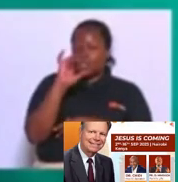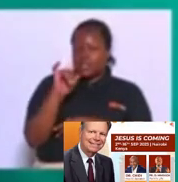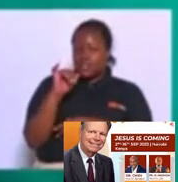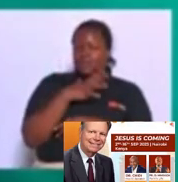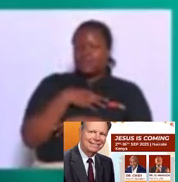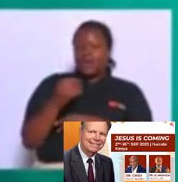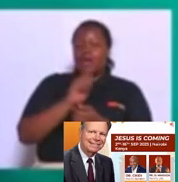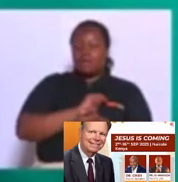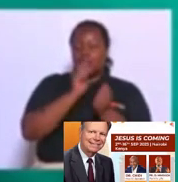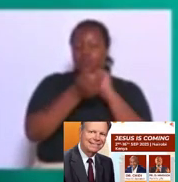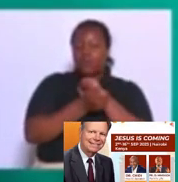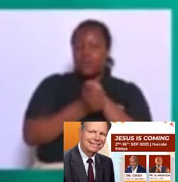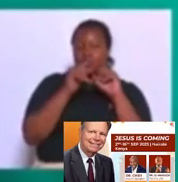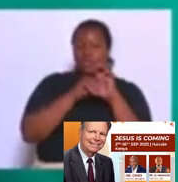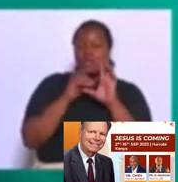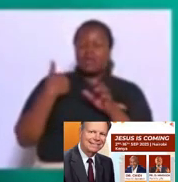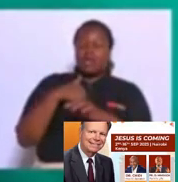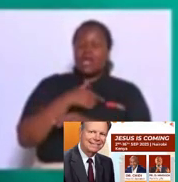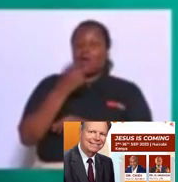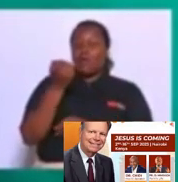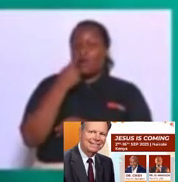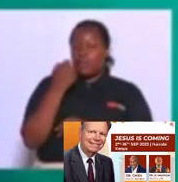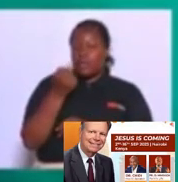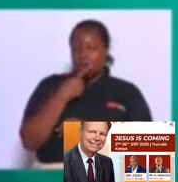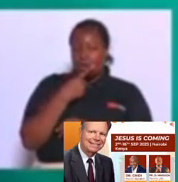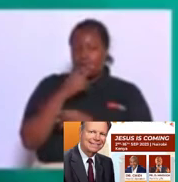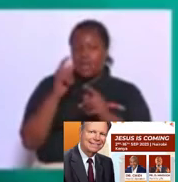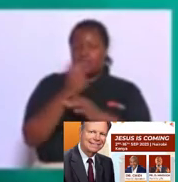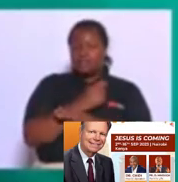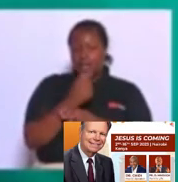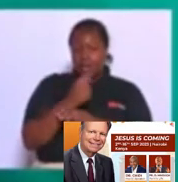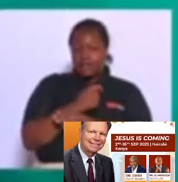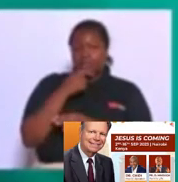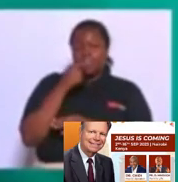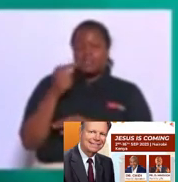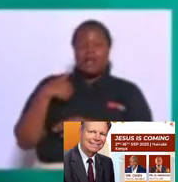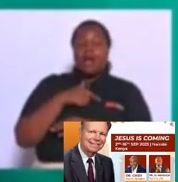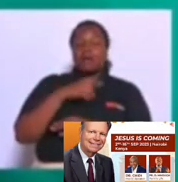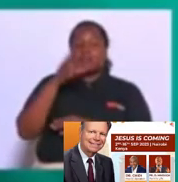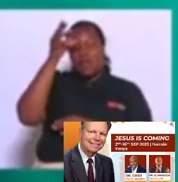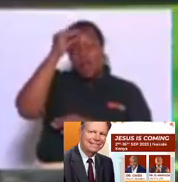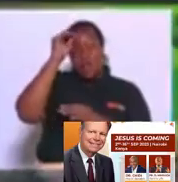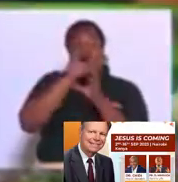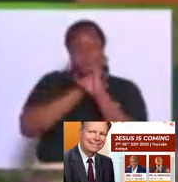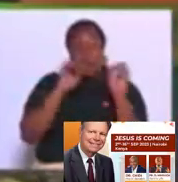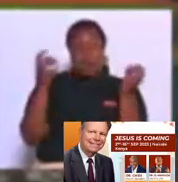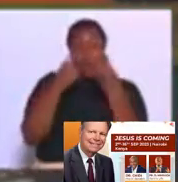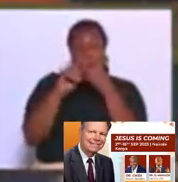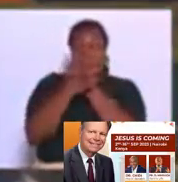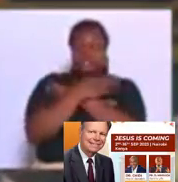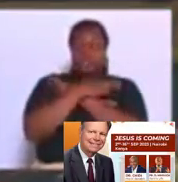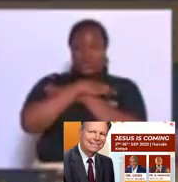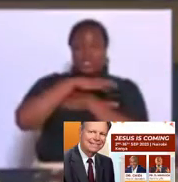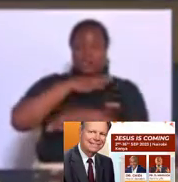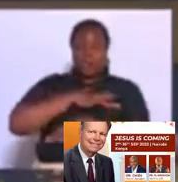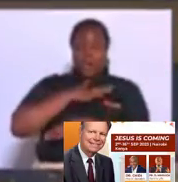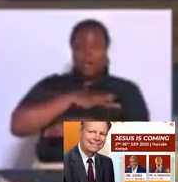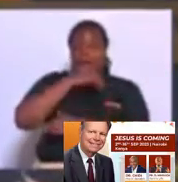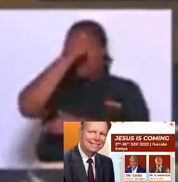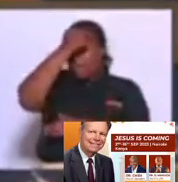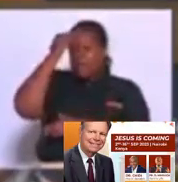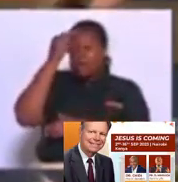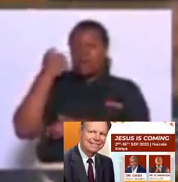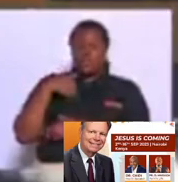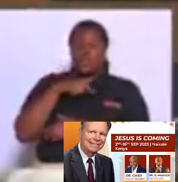transformation in our medical training. He's saying, we don't learn about this. But my friends, because we have